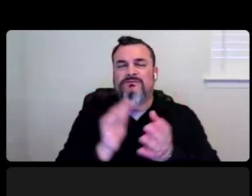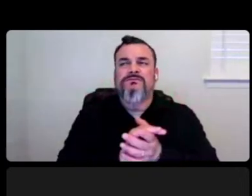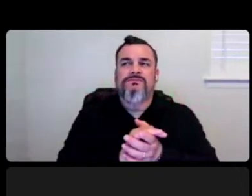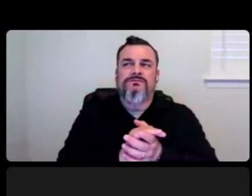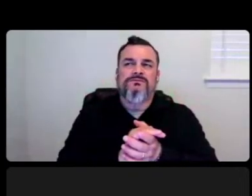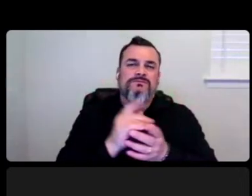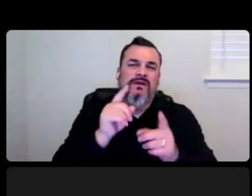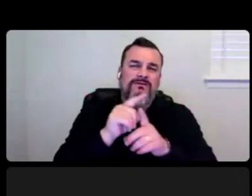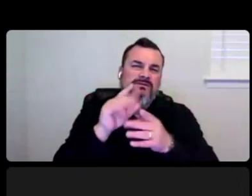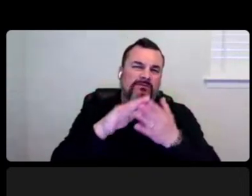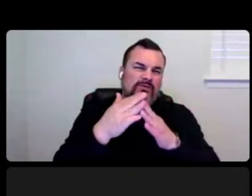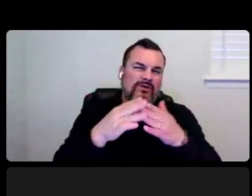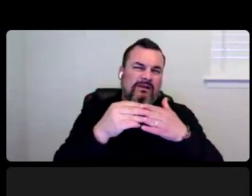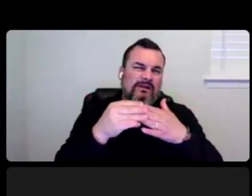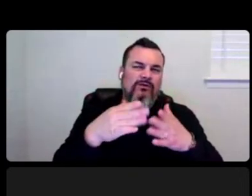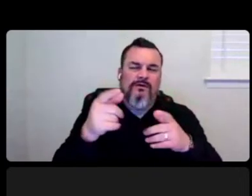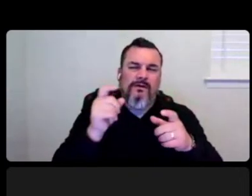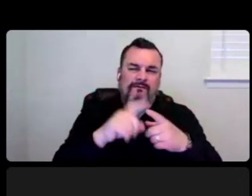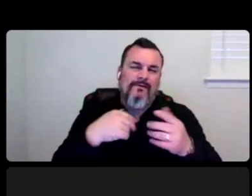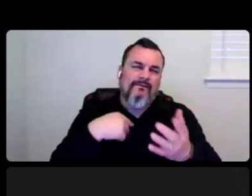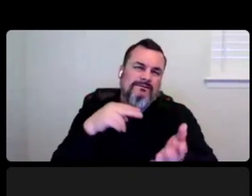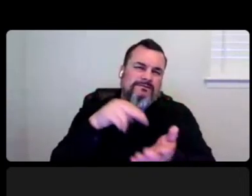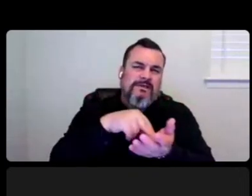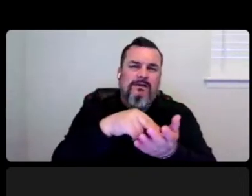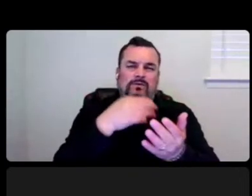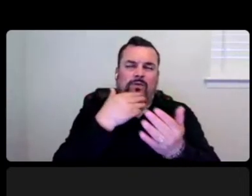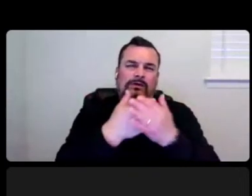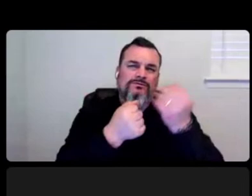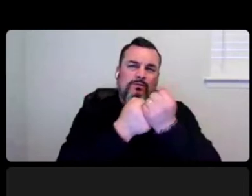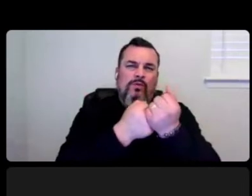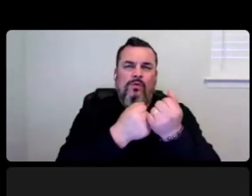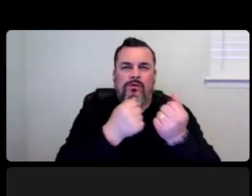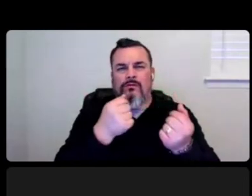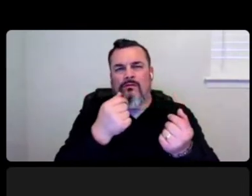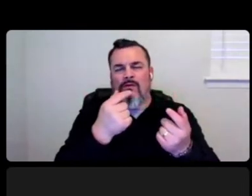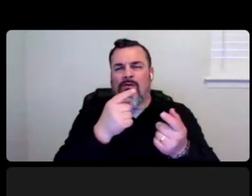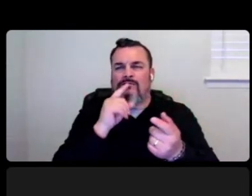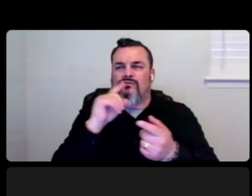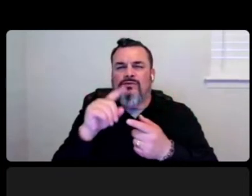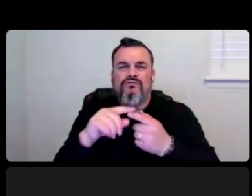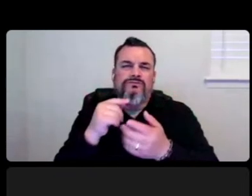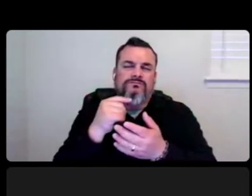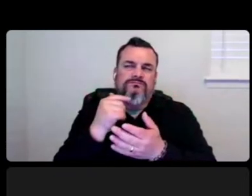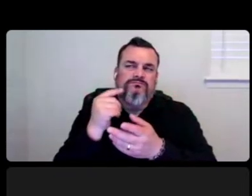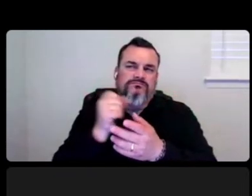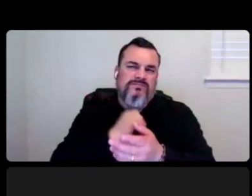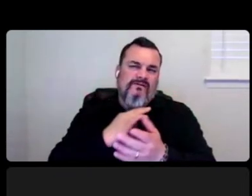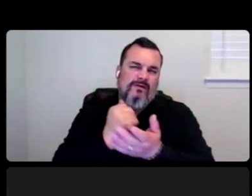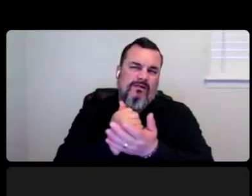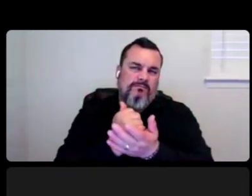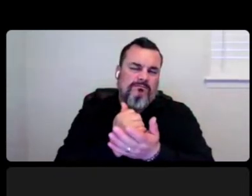as a community leader, you need to have a bold stand that's well supported or direct them to staff to help you.